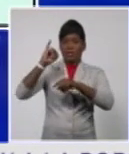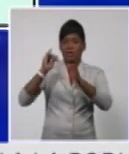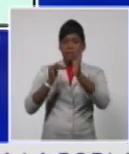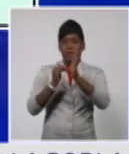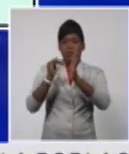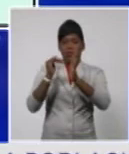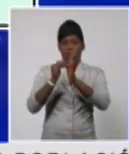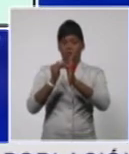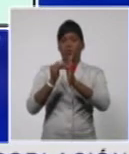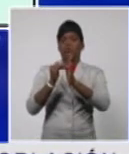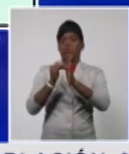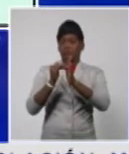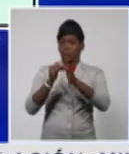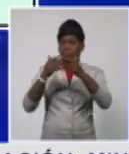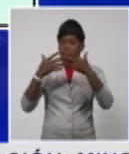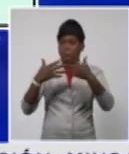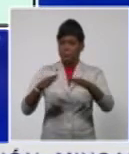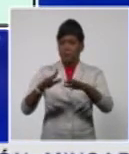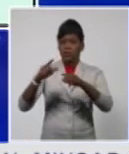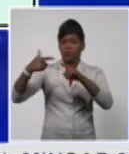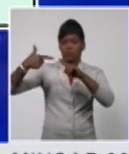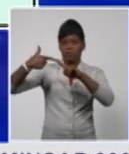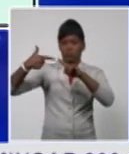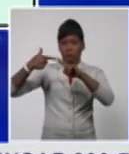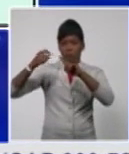6,519,000 diagnosed cases and